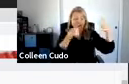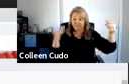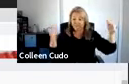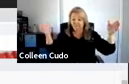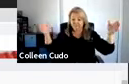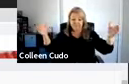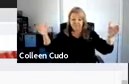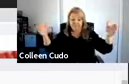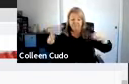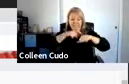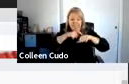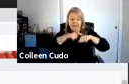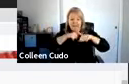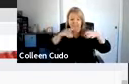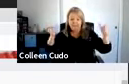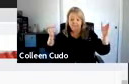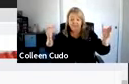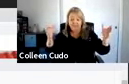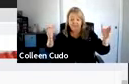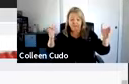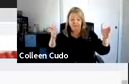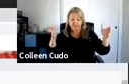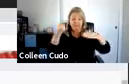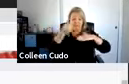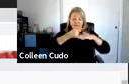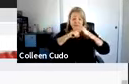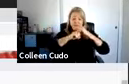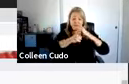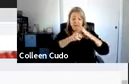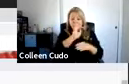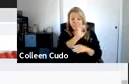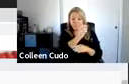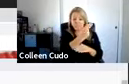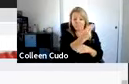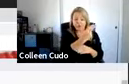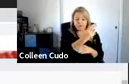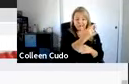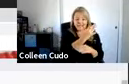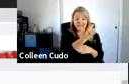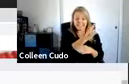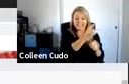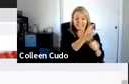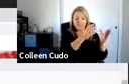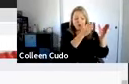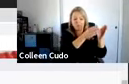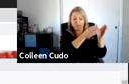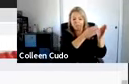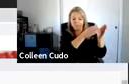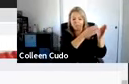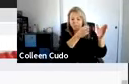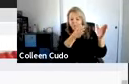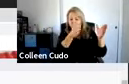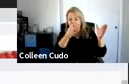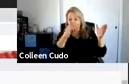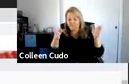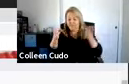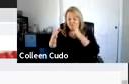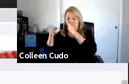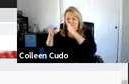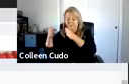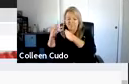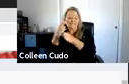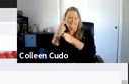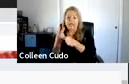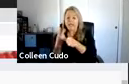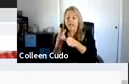from when data began on March 18th, you can actually slide this bar over and you can see like